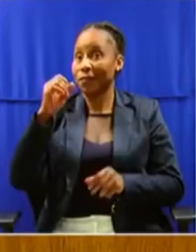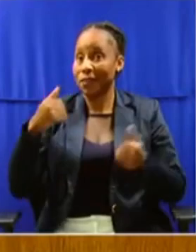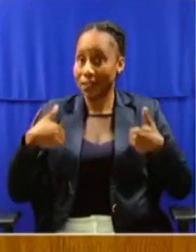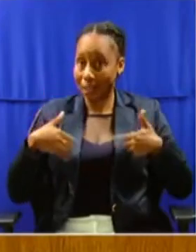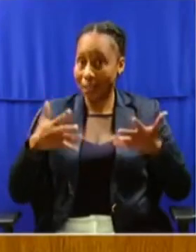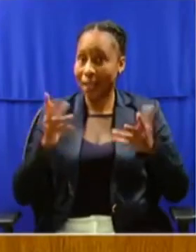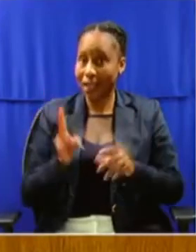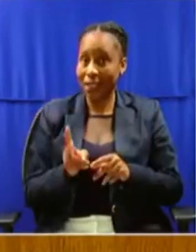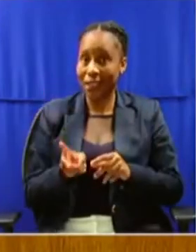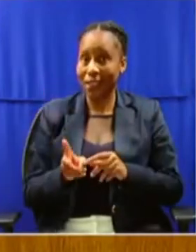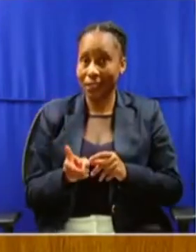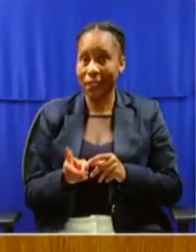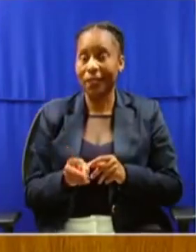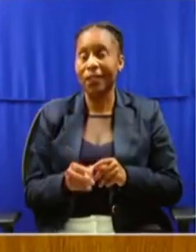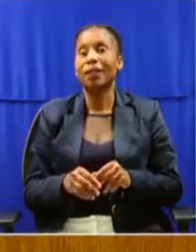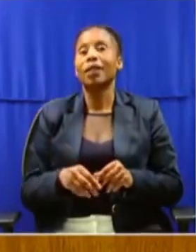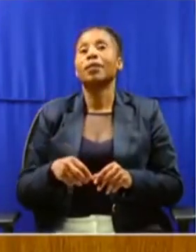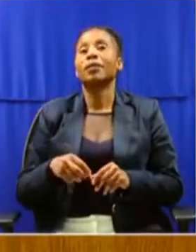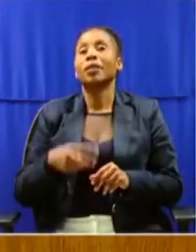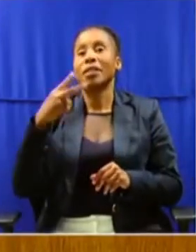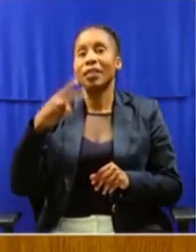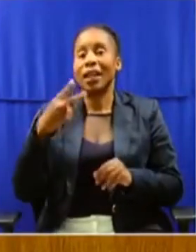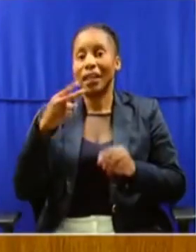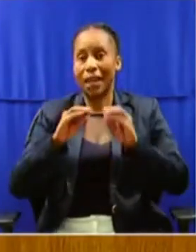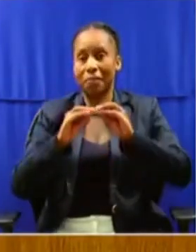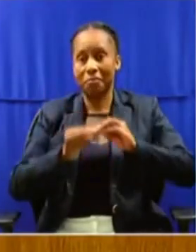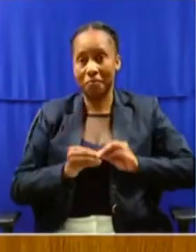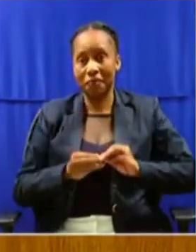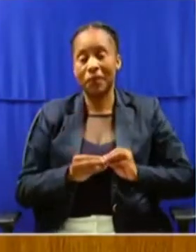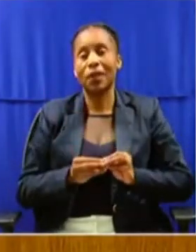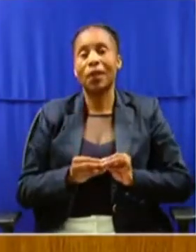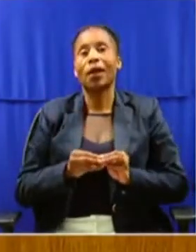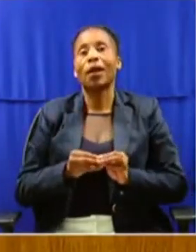adjustment division of revenue bill I have run a bit this morning.